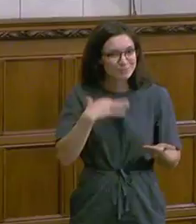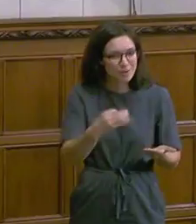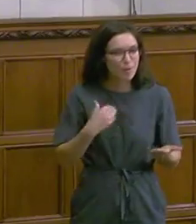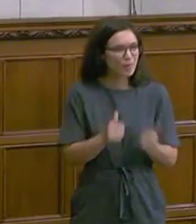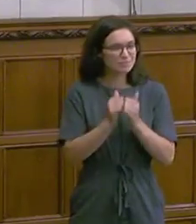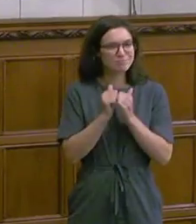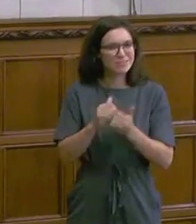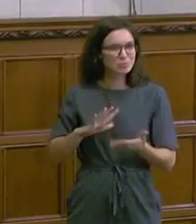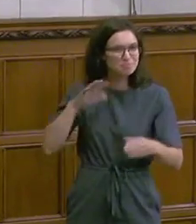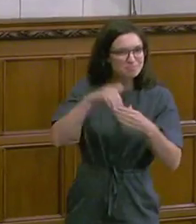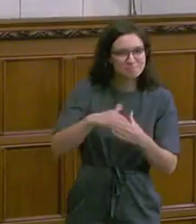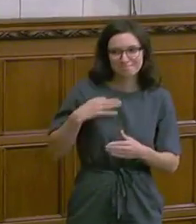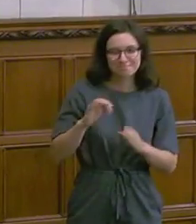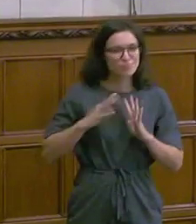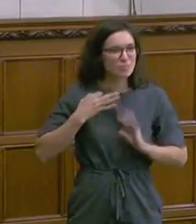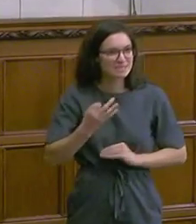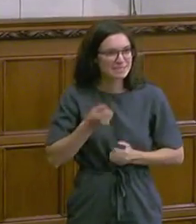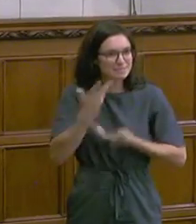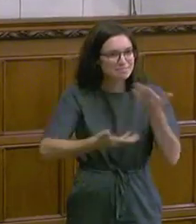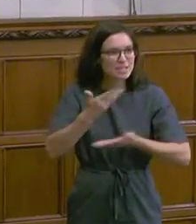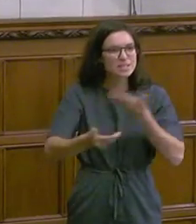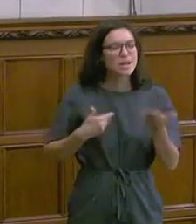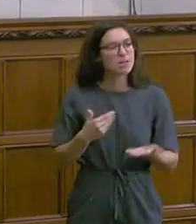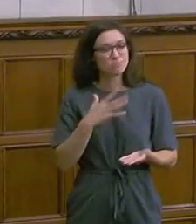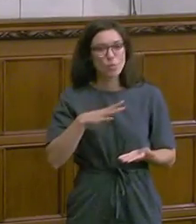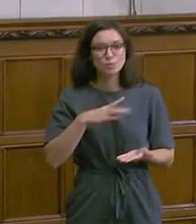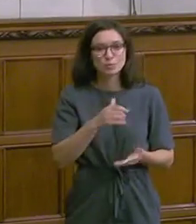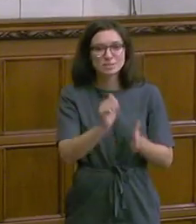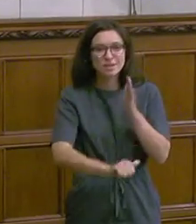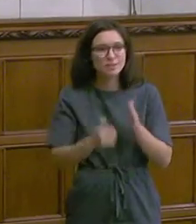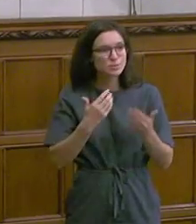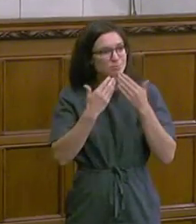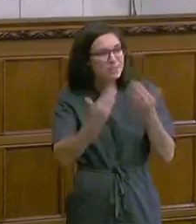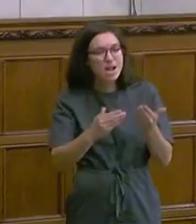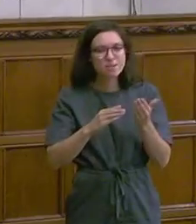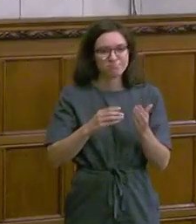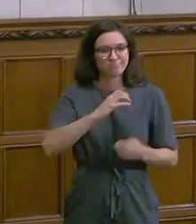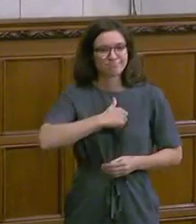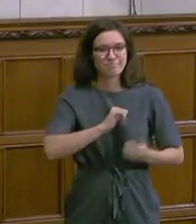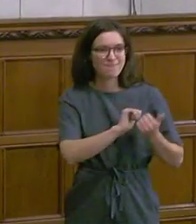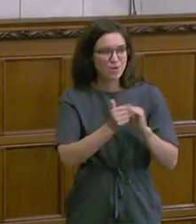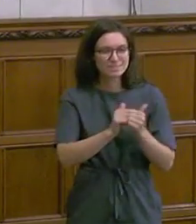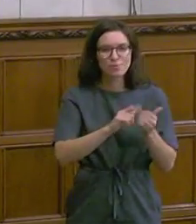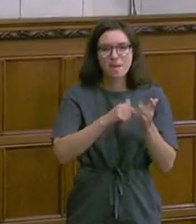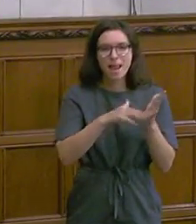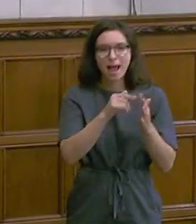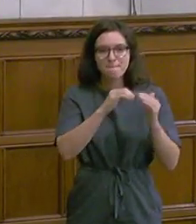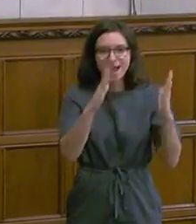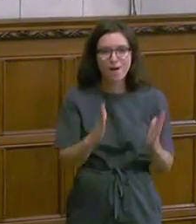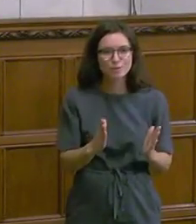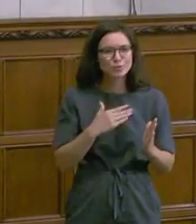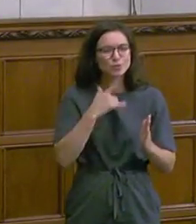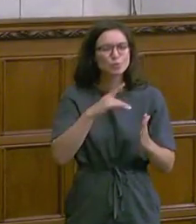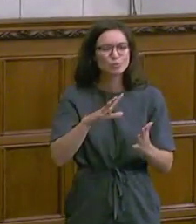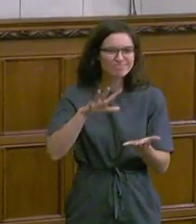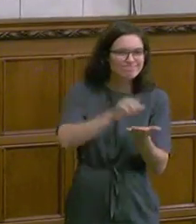colleague. I'd like to begin by congratulating my honourable friend, the member for Poplar and Limehouse, on securing this debate and for so